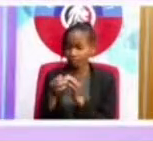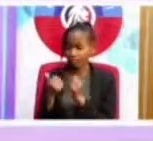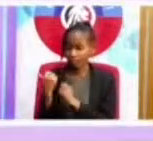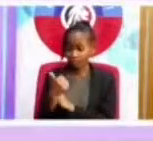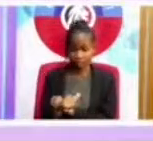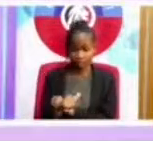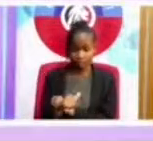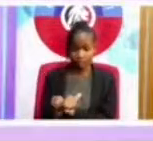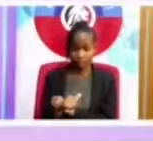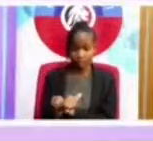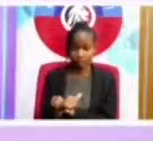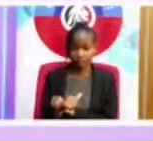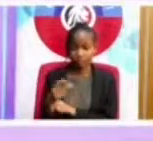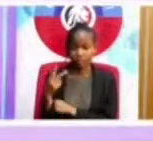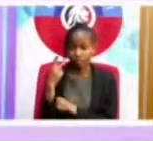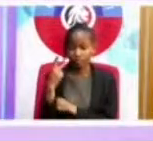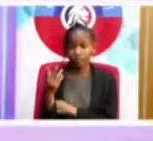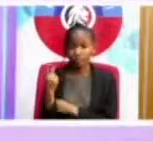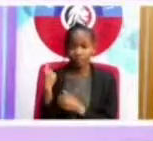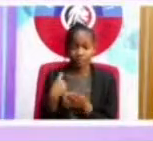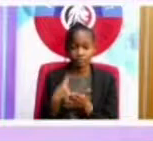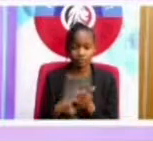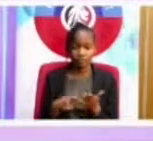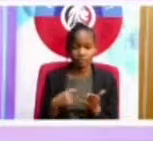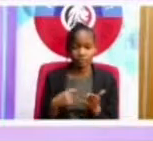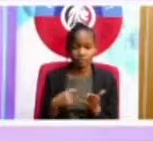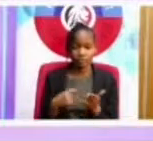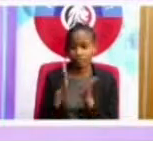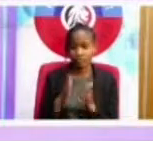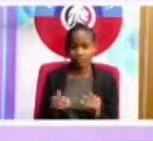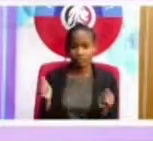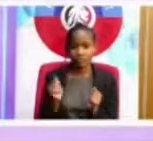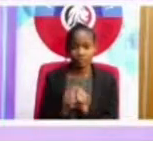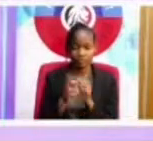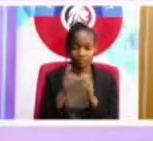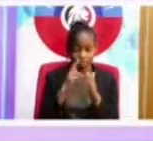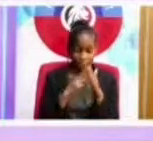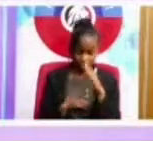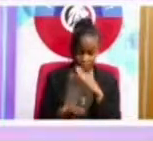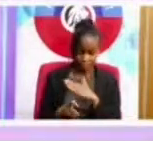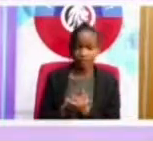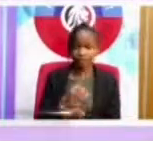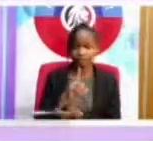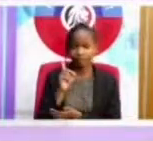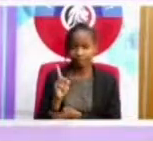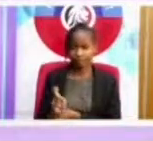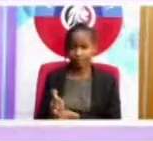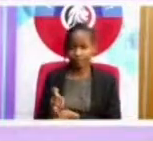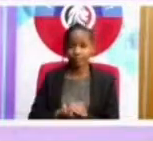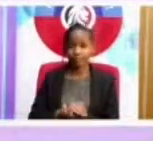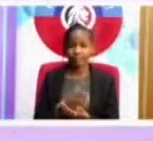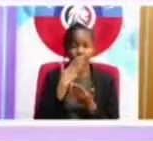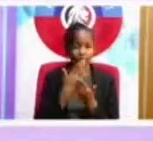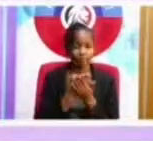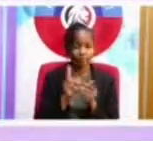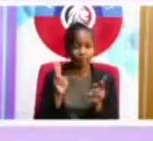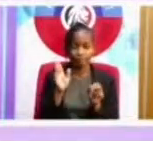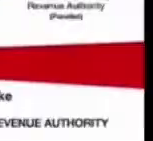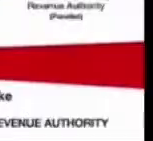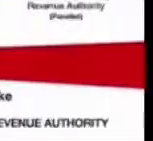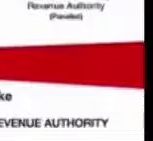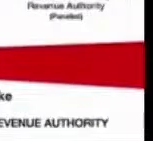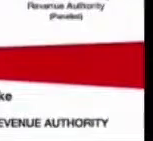see of tax administrators with respect to this? Thank you very much. It's a